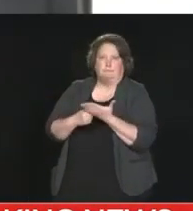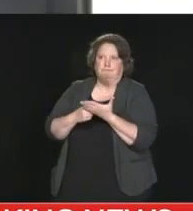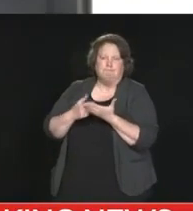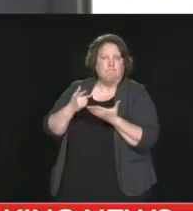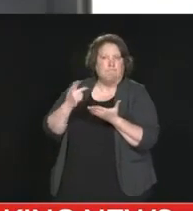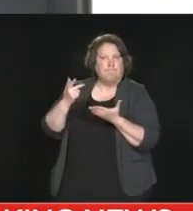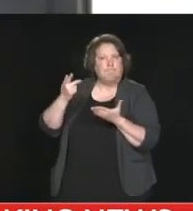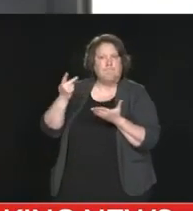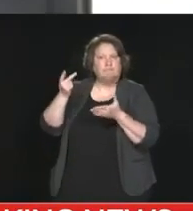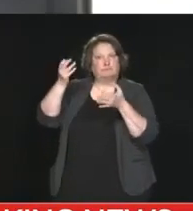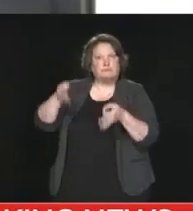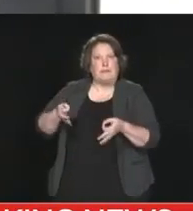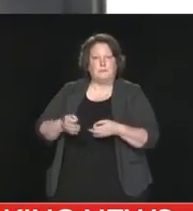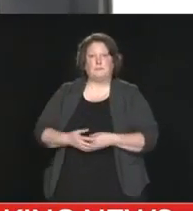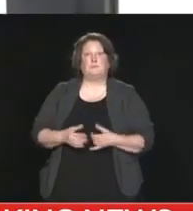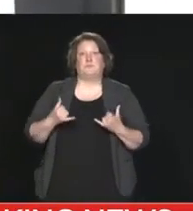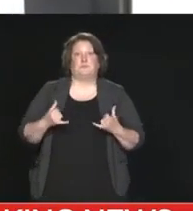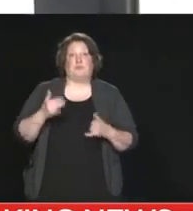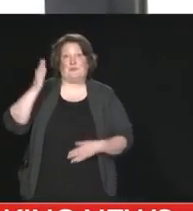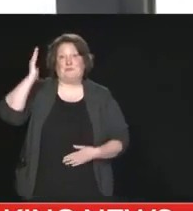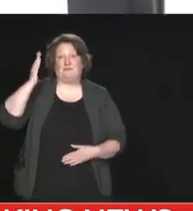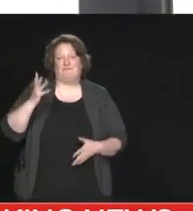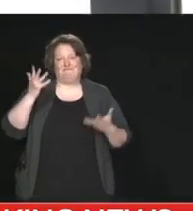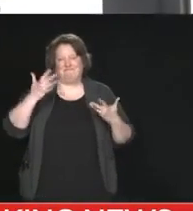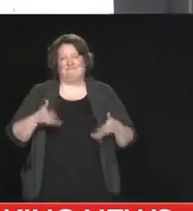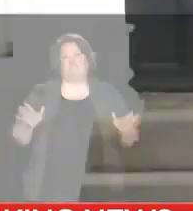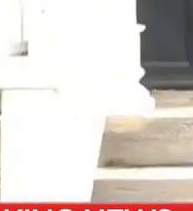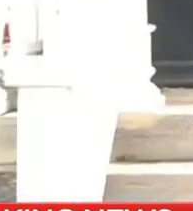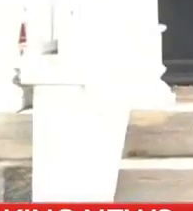qui m'appelle à la conférence de presse d'aujourd'hui. Merci tout le monde.